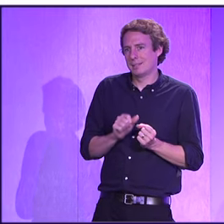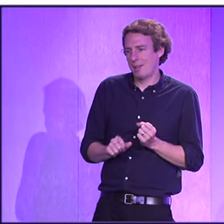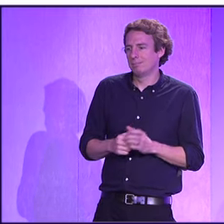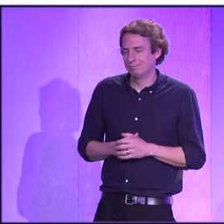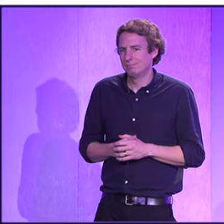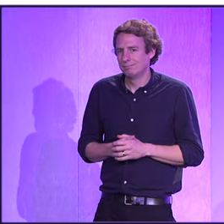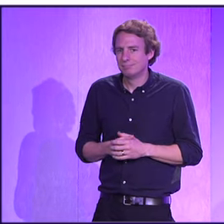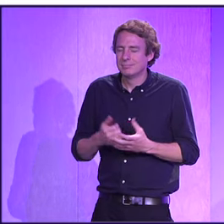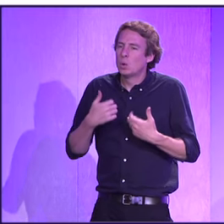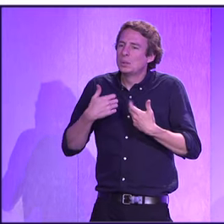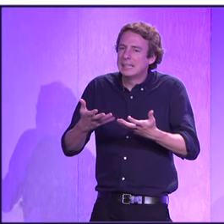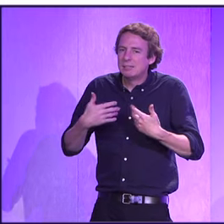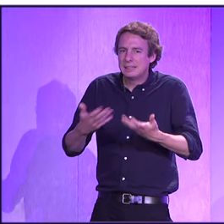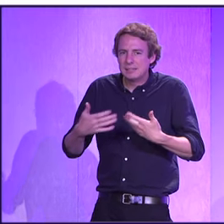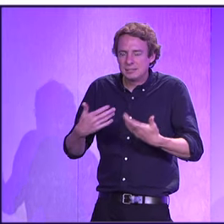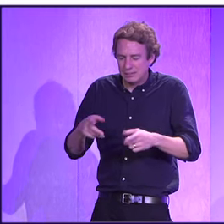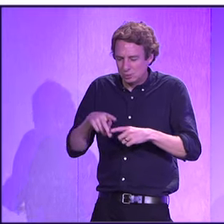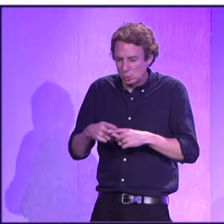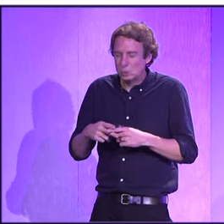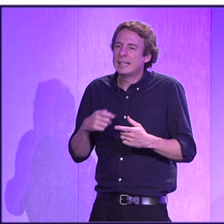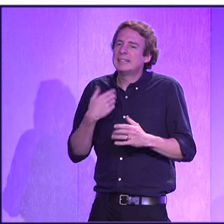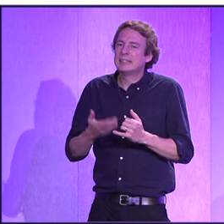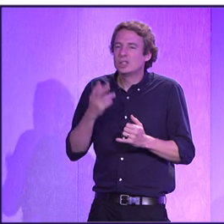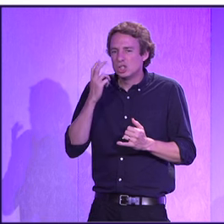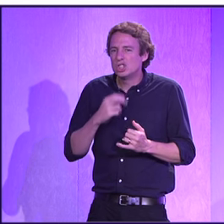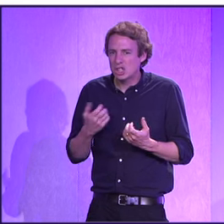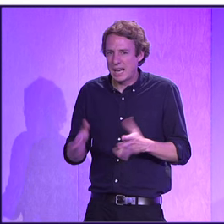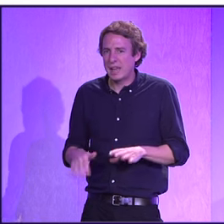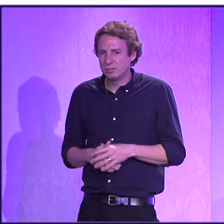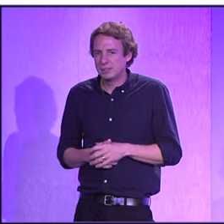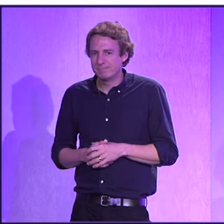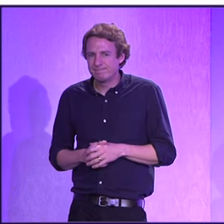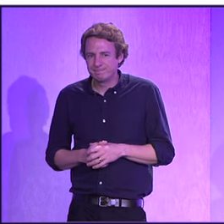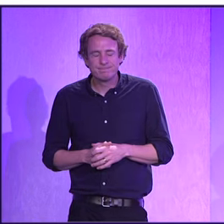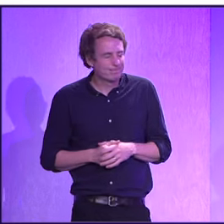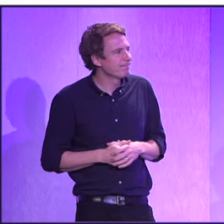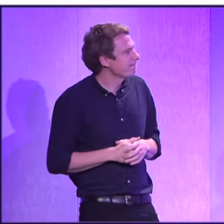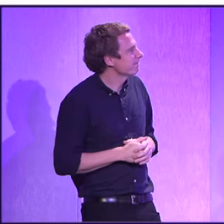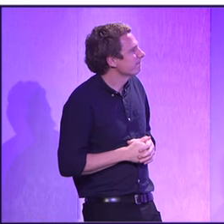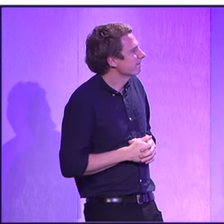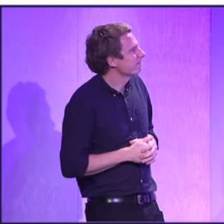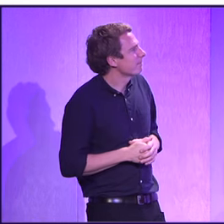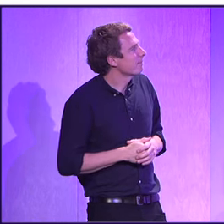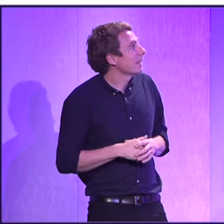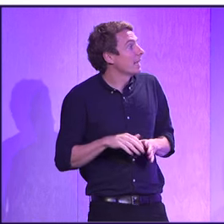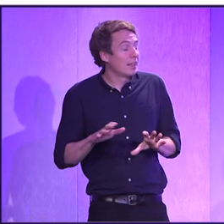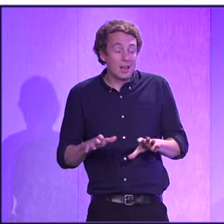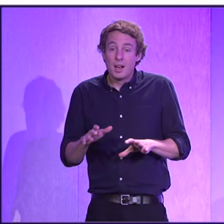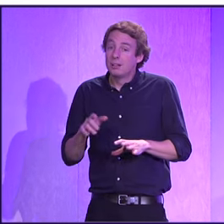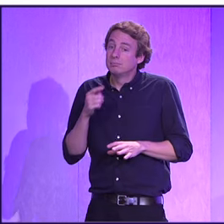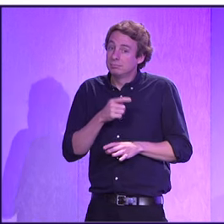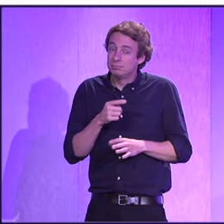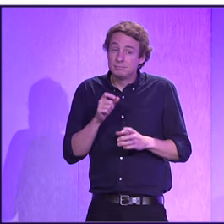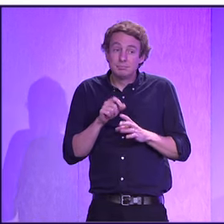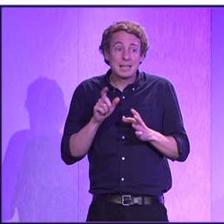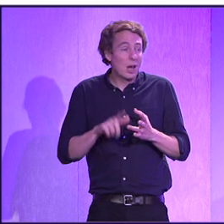them every interface, every tool you can find until there's only shit left. Good, so this is